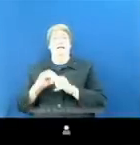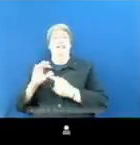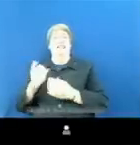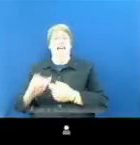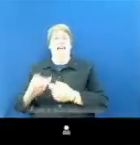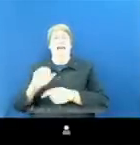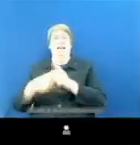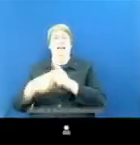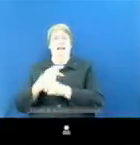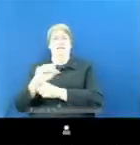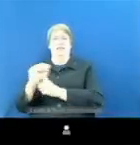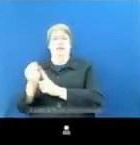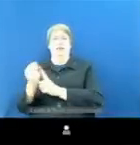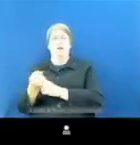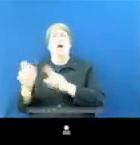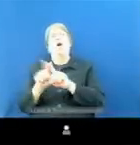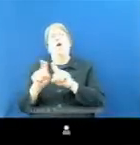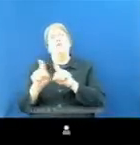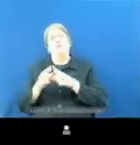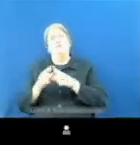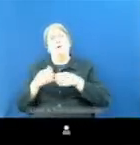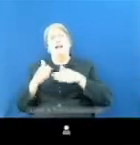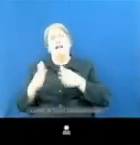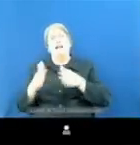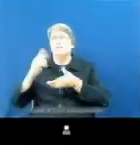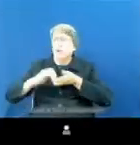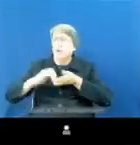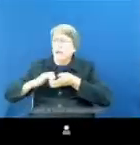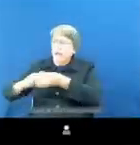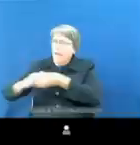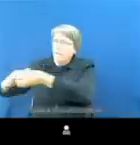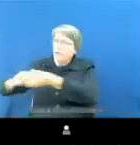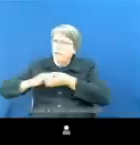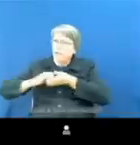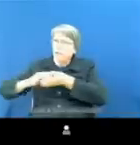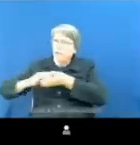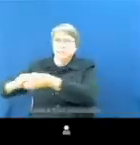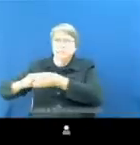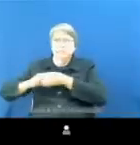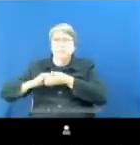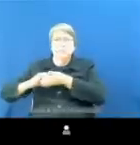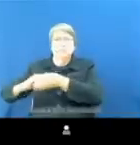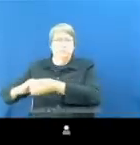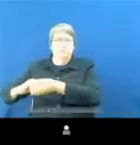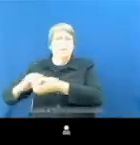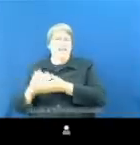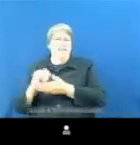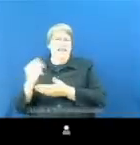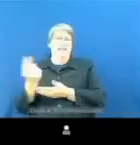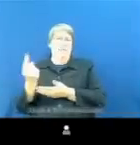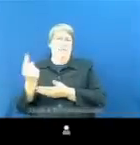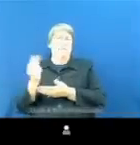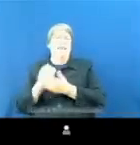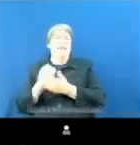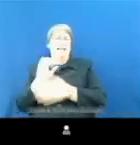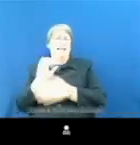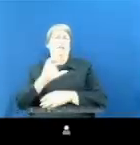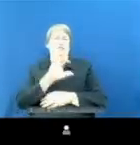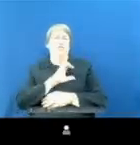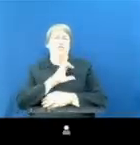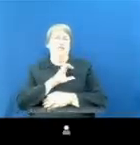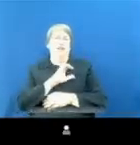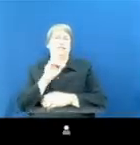fosters collegial collaboration, which is something that is a characteristic of legal interpreters.